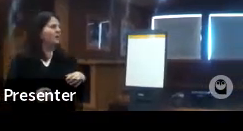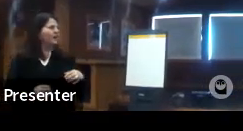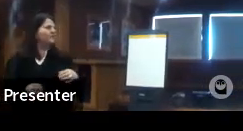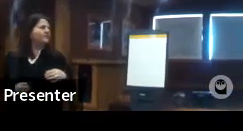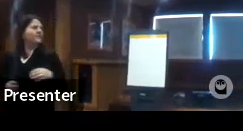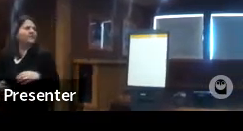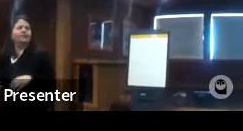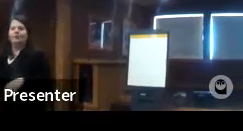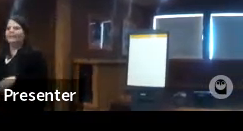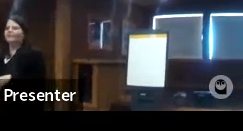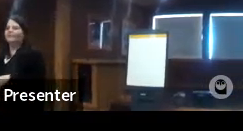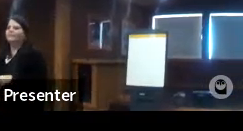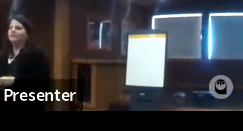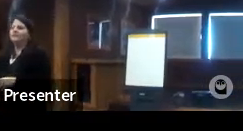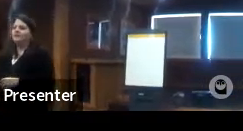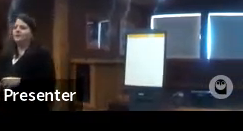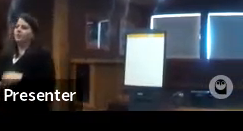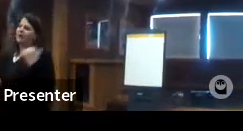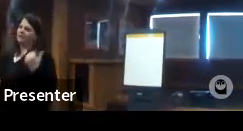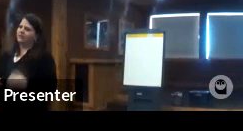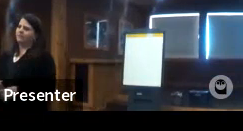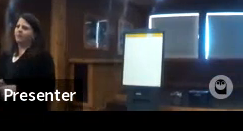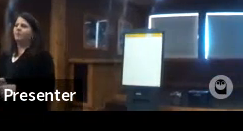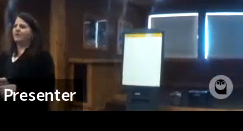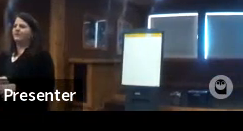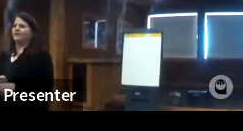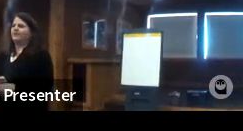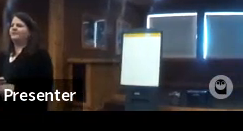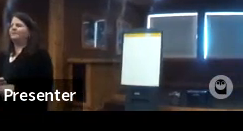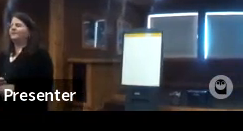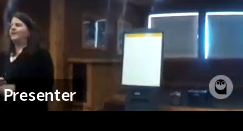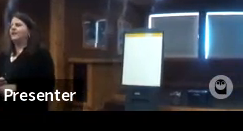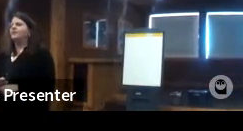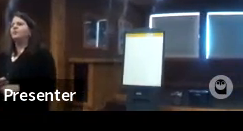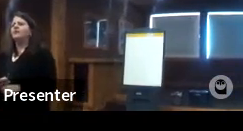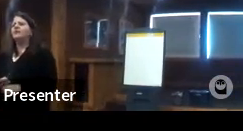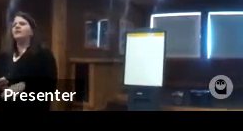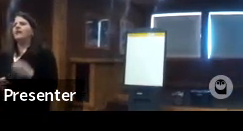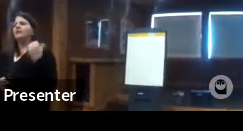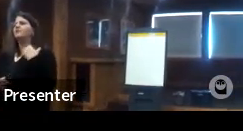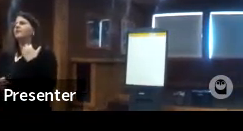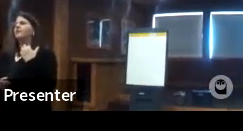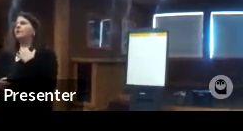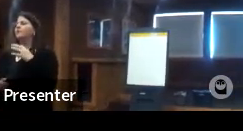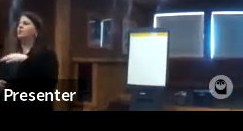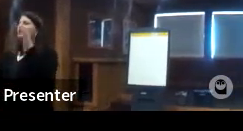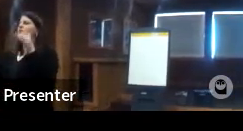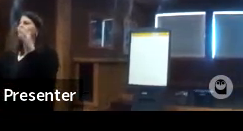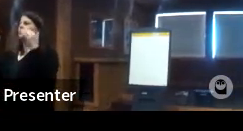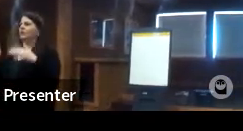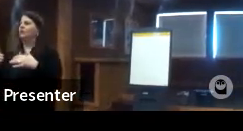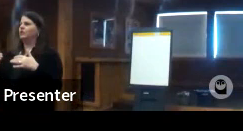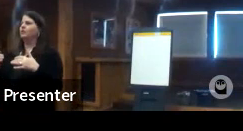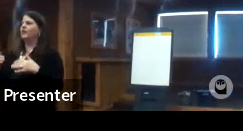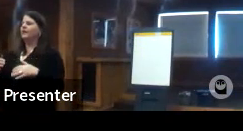video about that. So if we can go back to PowerPoint when you have a second, Abby. So one of the things, and there's another clip, if you go